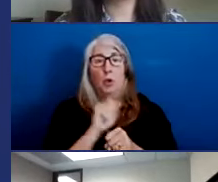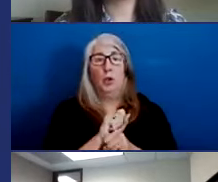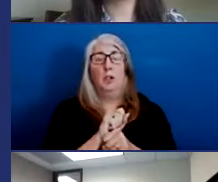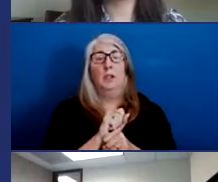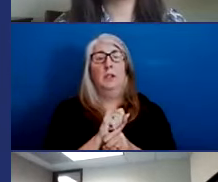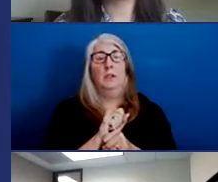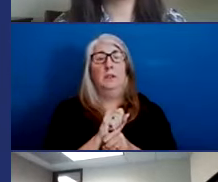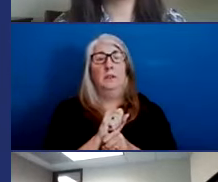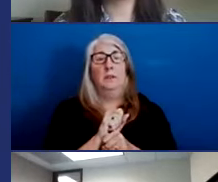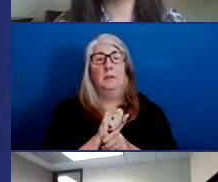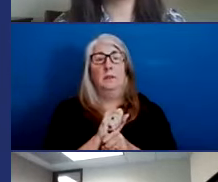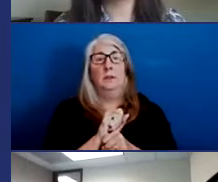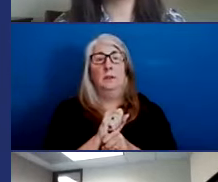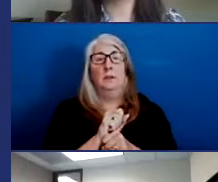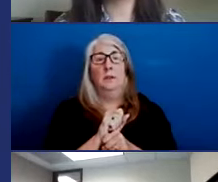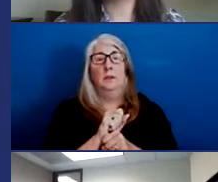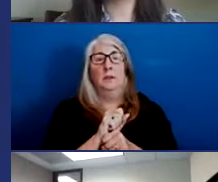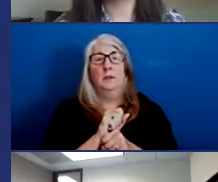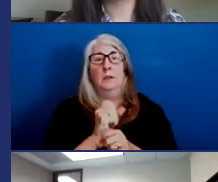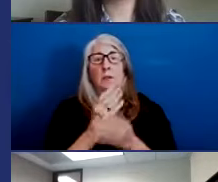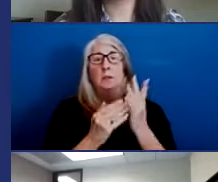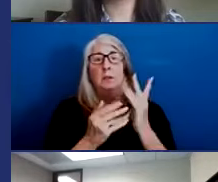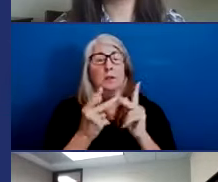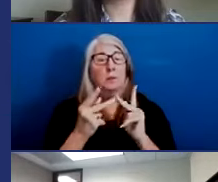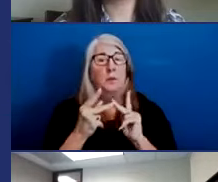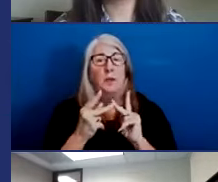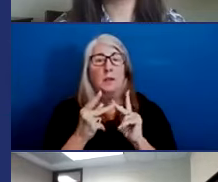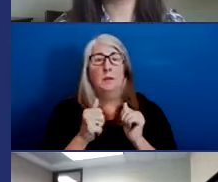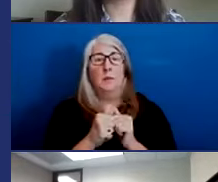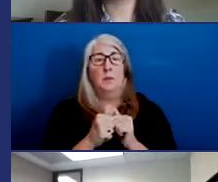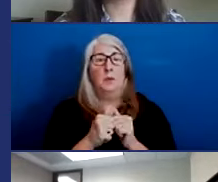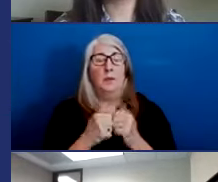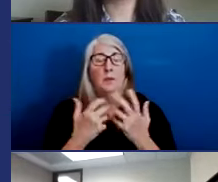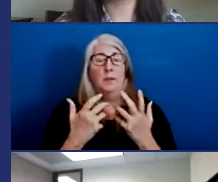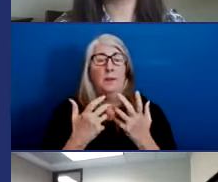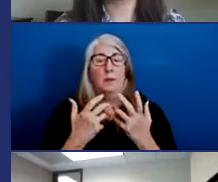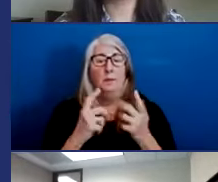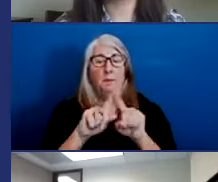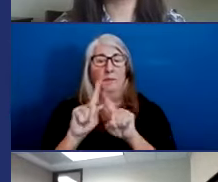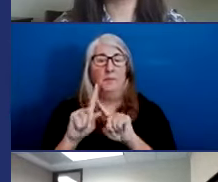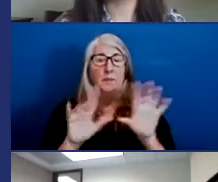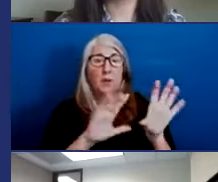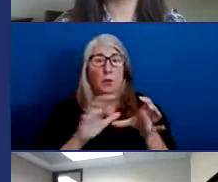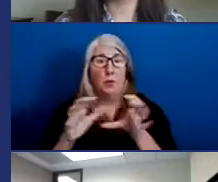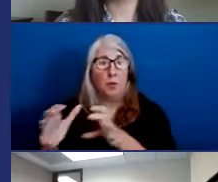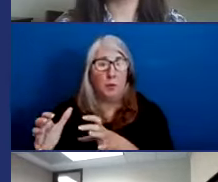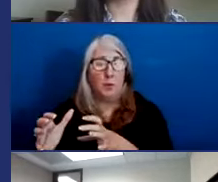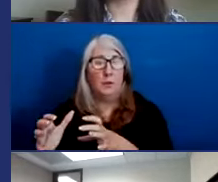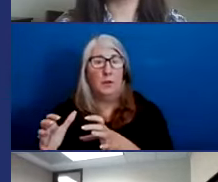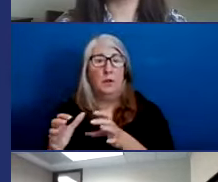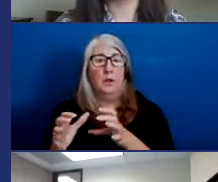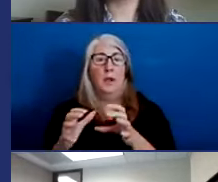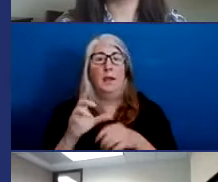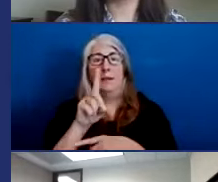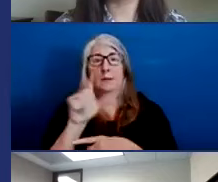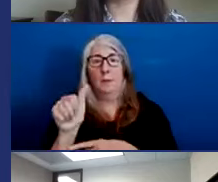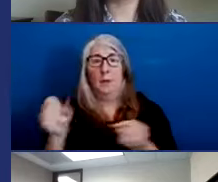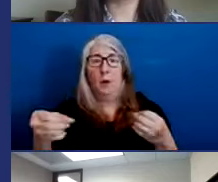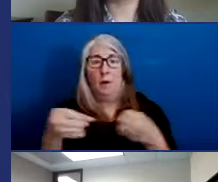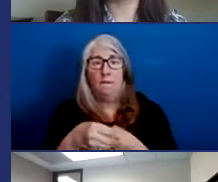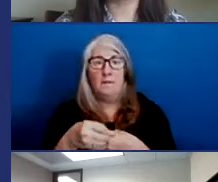somewhere in HICPOP or maybe the community living group, the community living office,